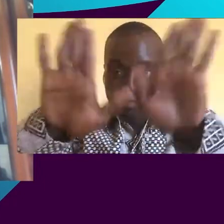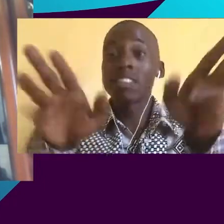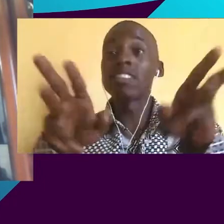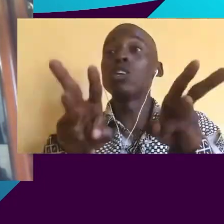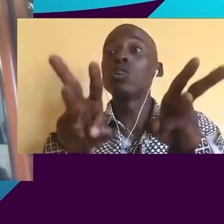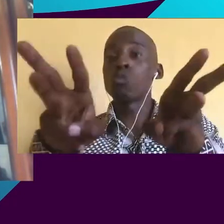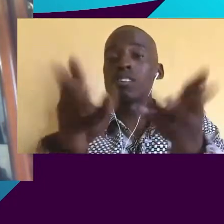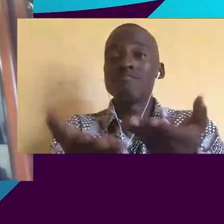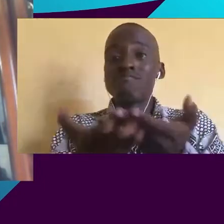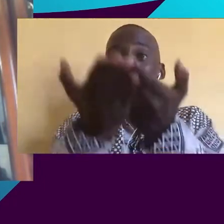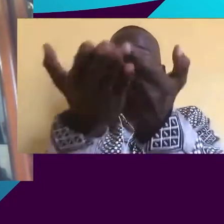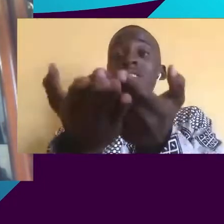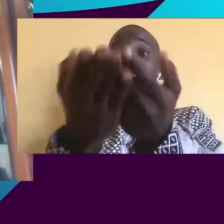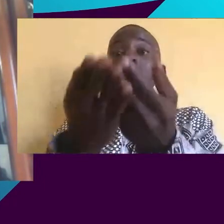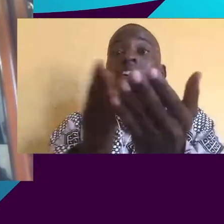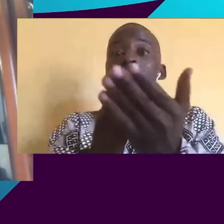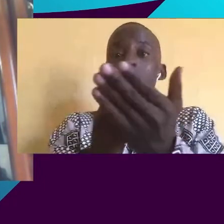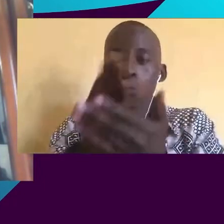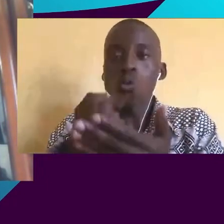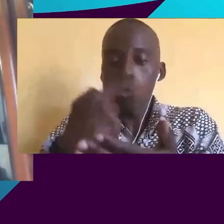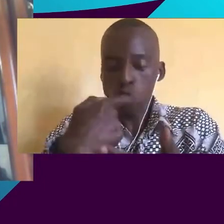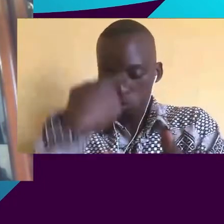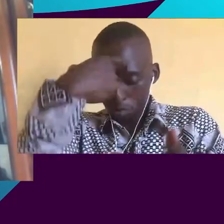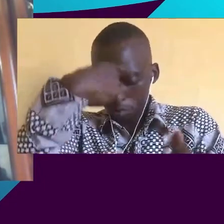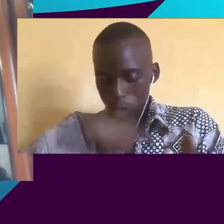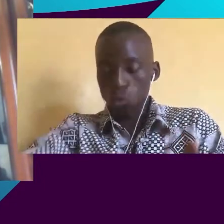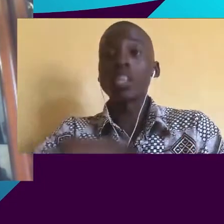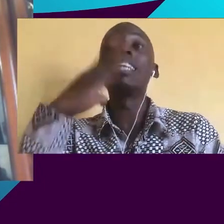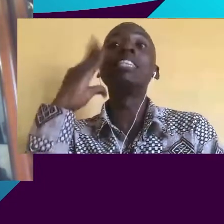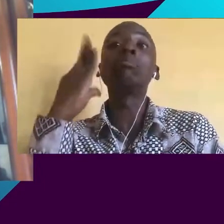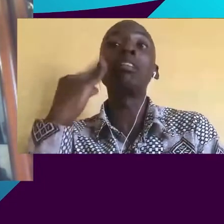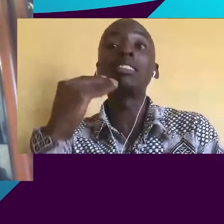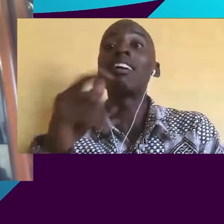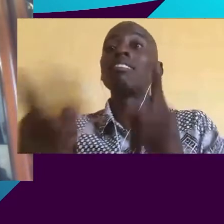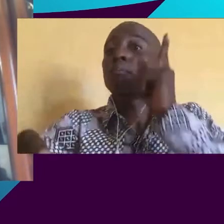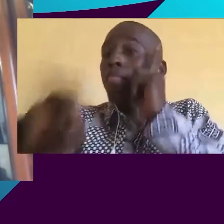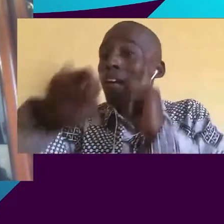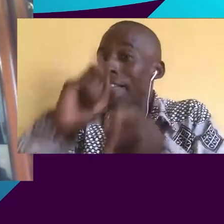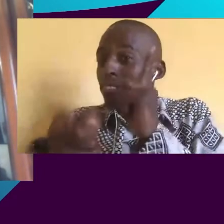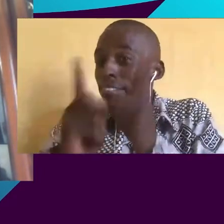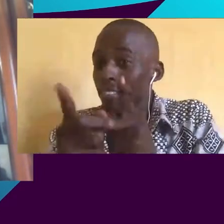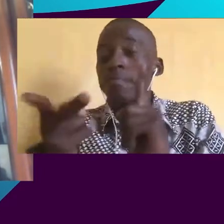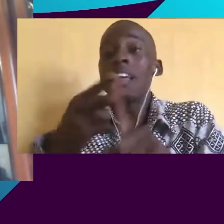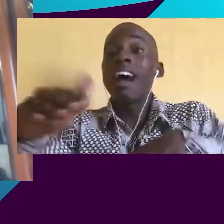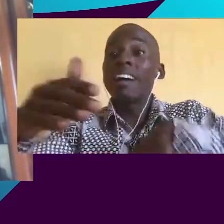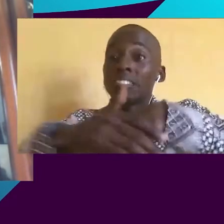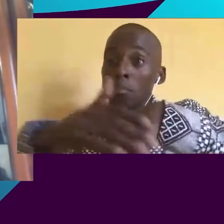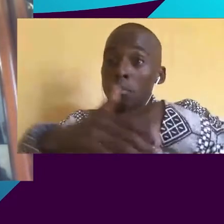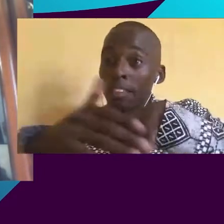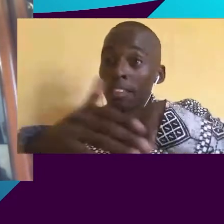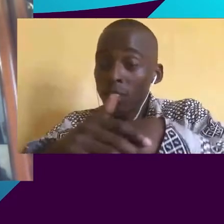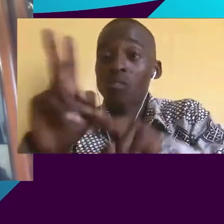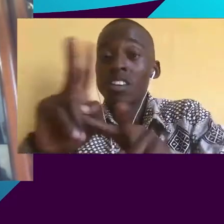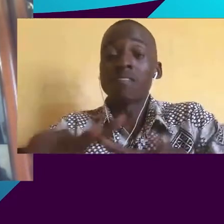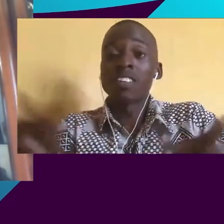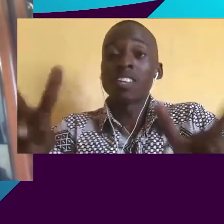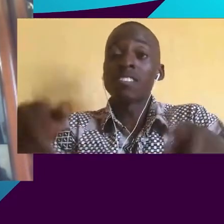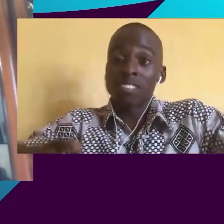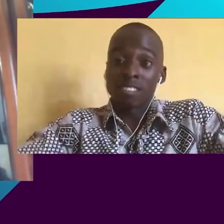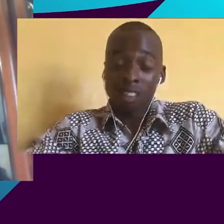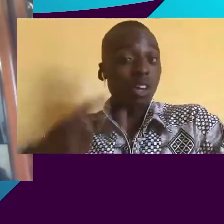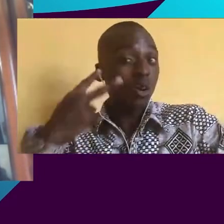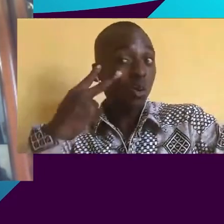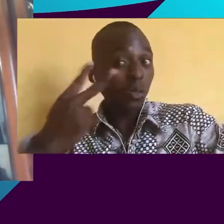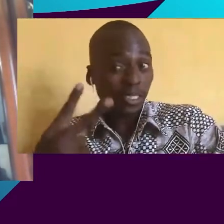foremost from my personal experience as an athlete, as a player who started very young, who have seen a little bit of what is going